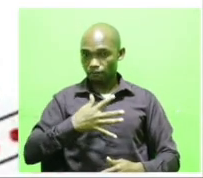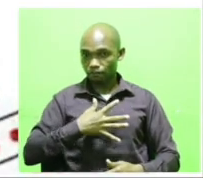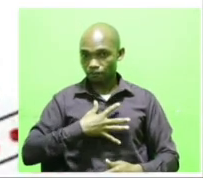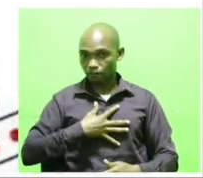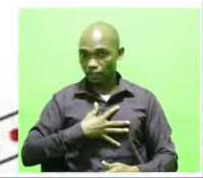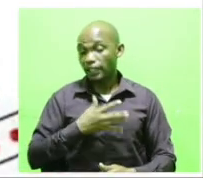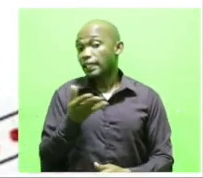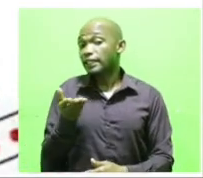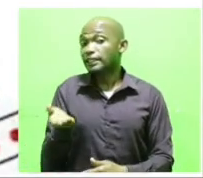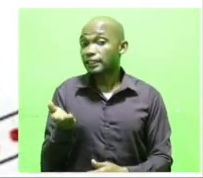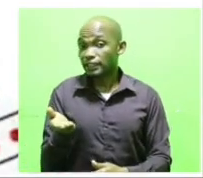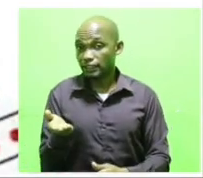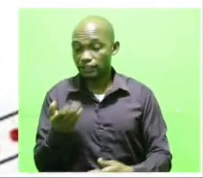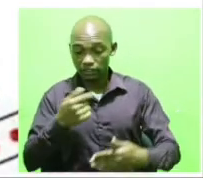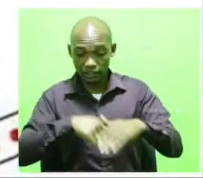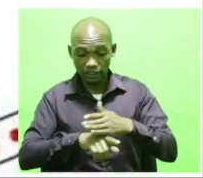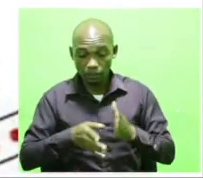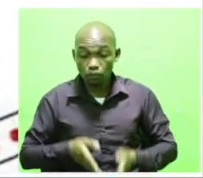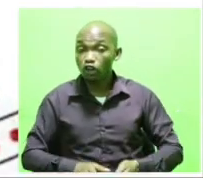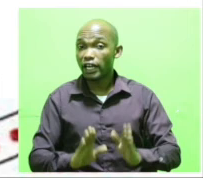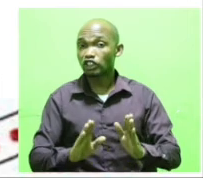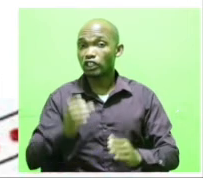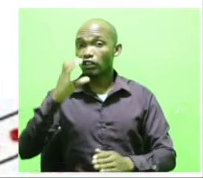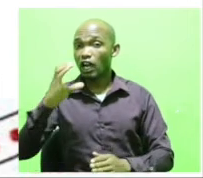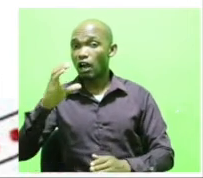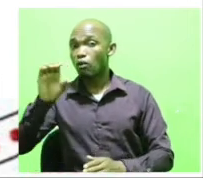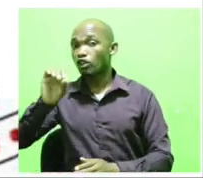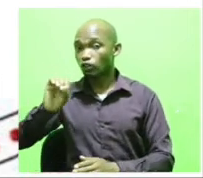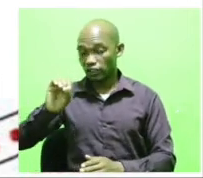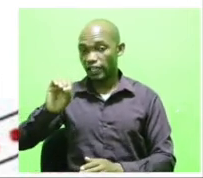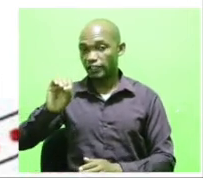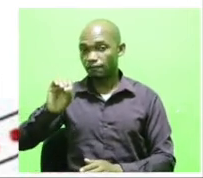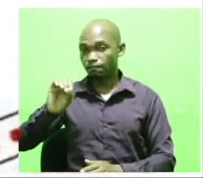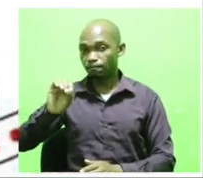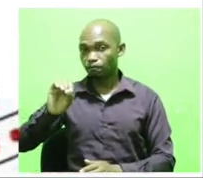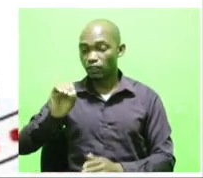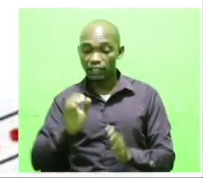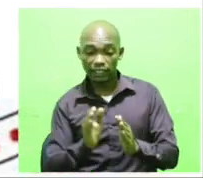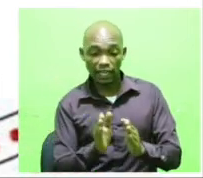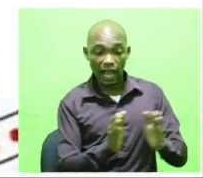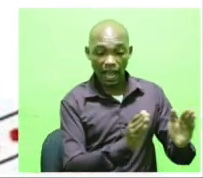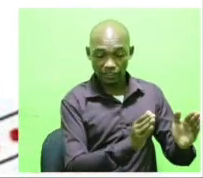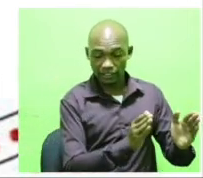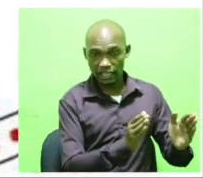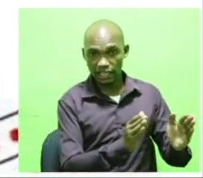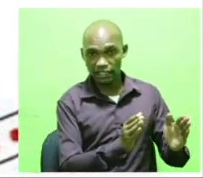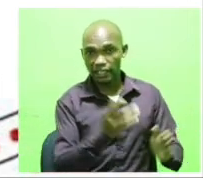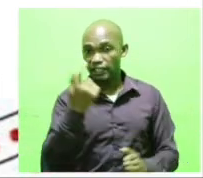On the other side, in the tissues, there is higher concentration of carbon dioxide than